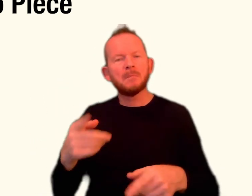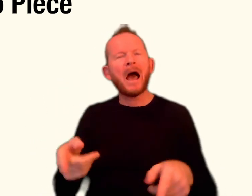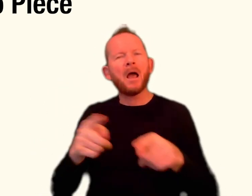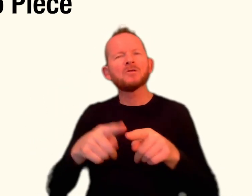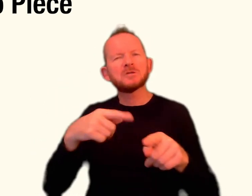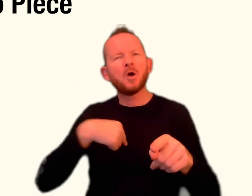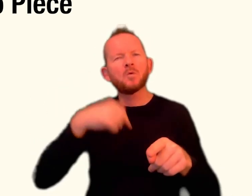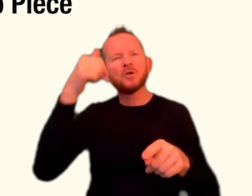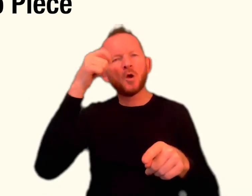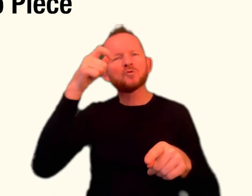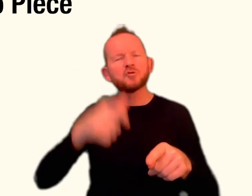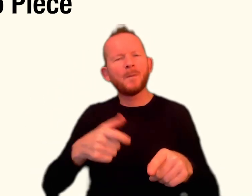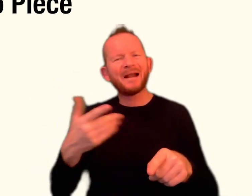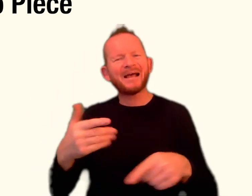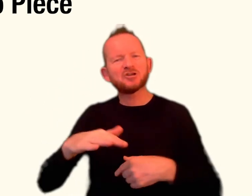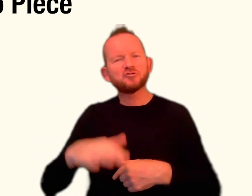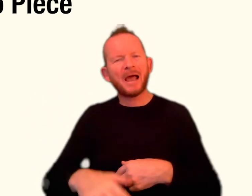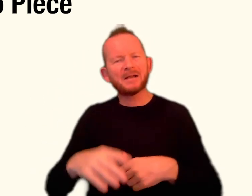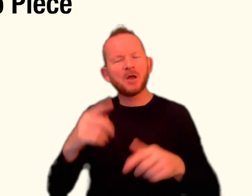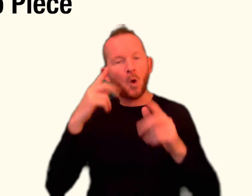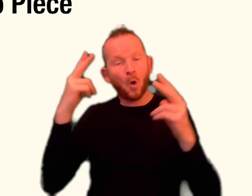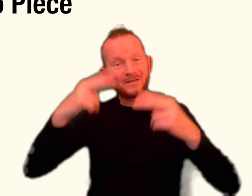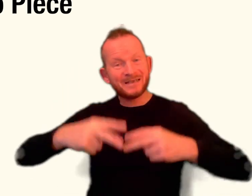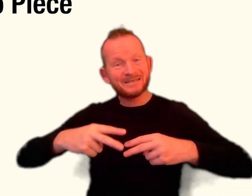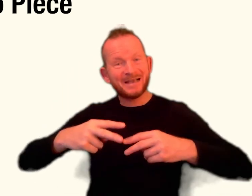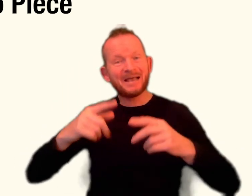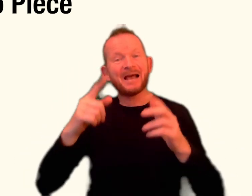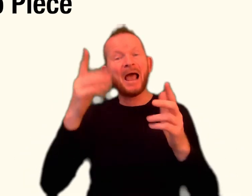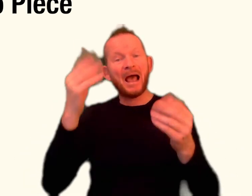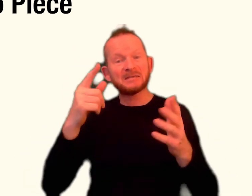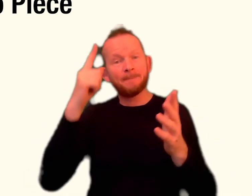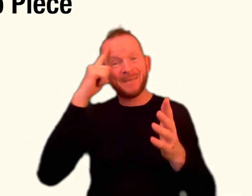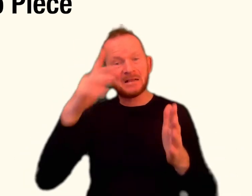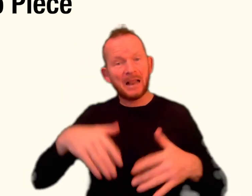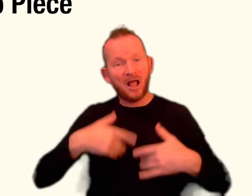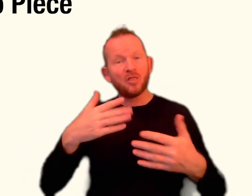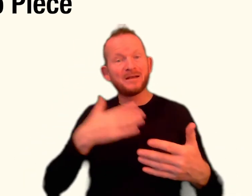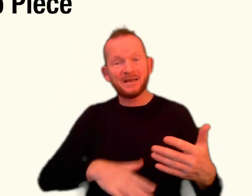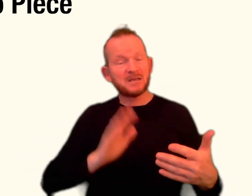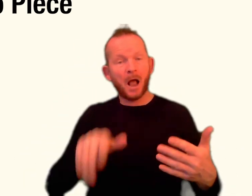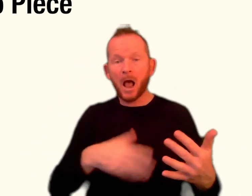has a child who is autistic and mental health needs and can't access school,